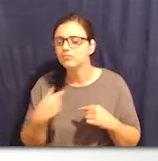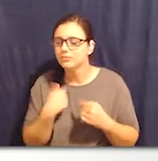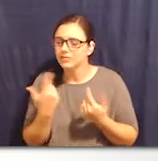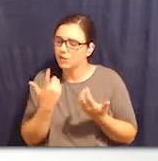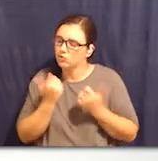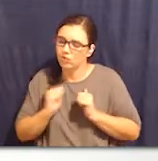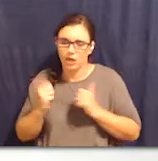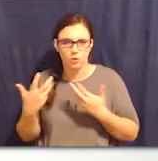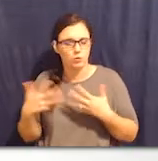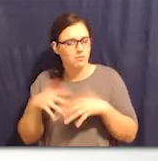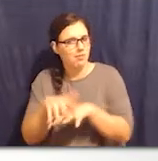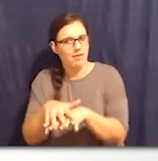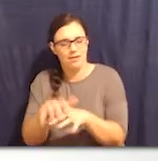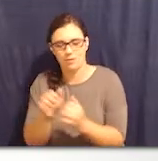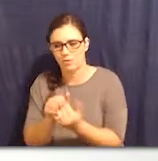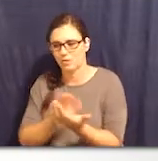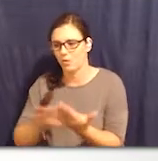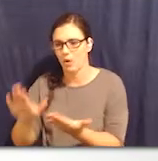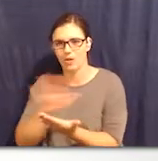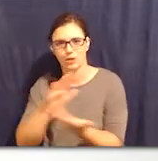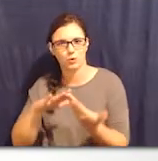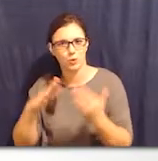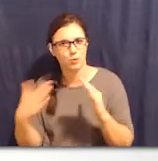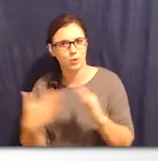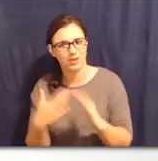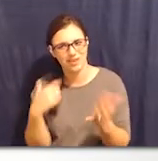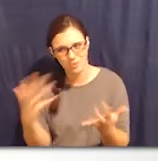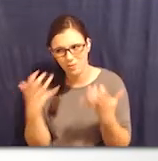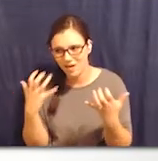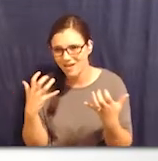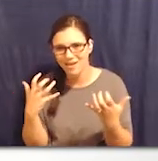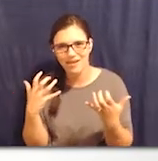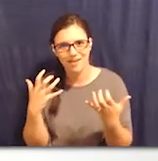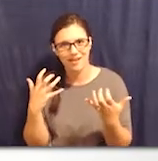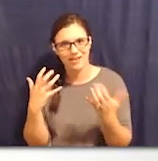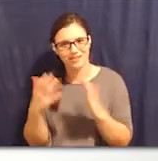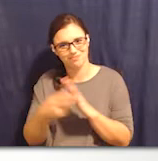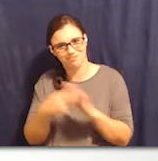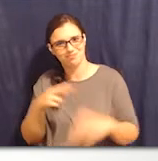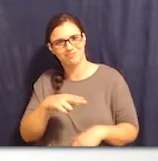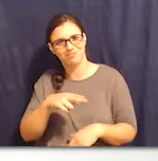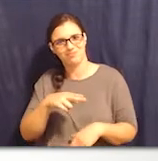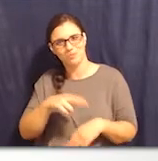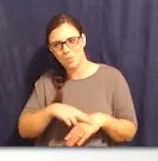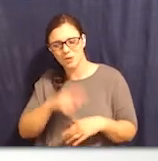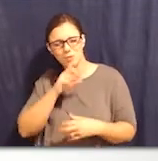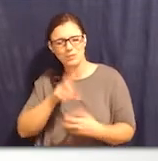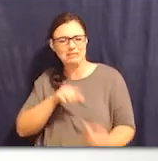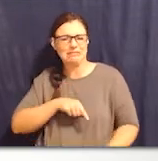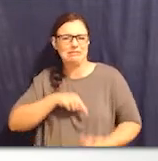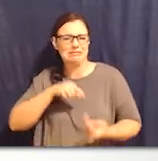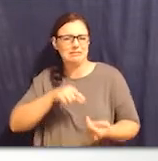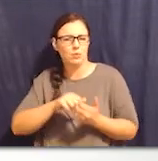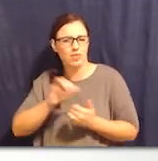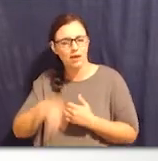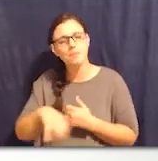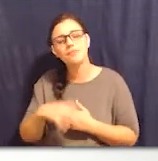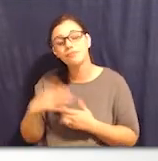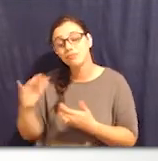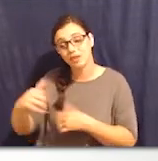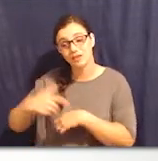spectrum. I was desperately trying to blend in with the college community, and honestly, it was pretty